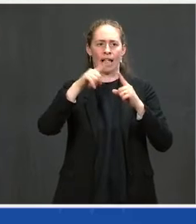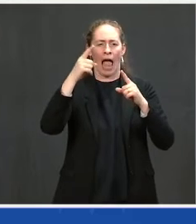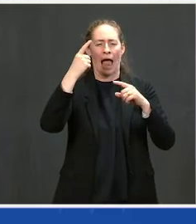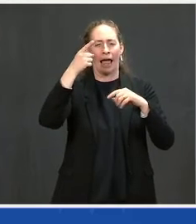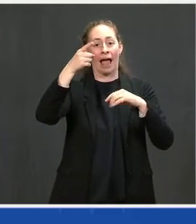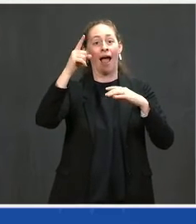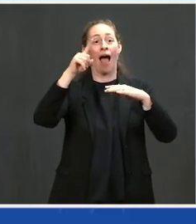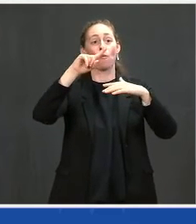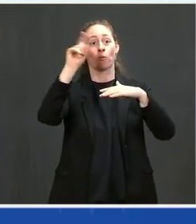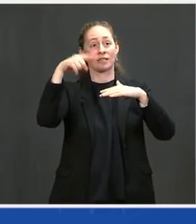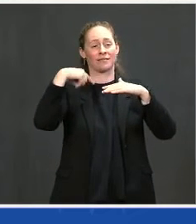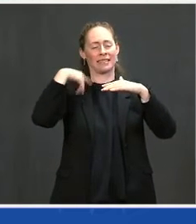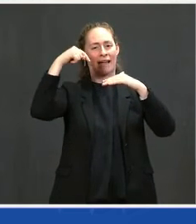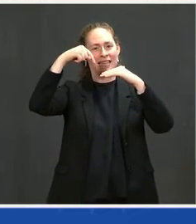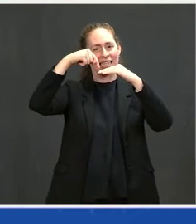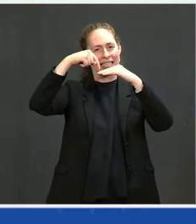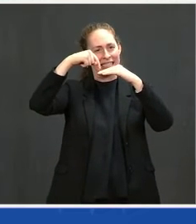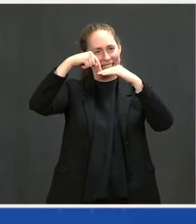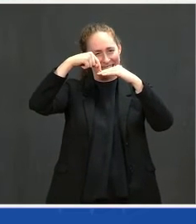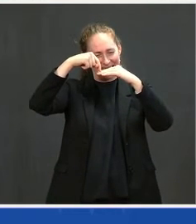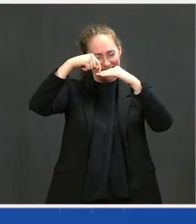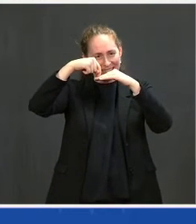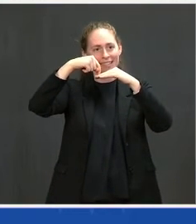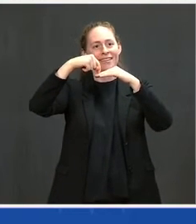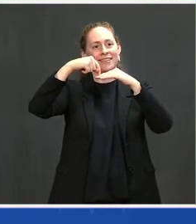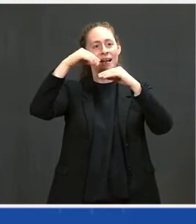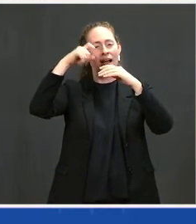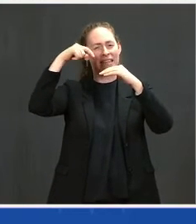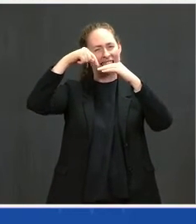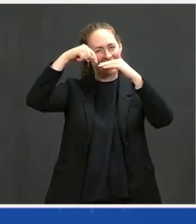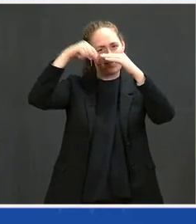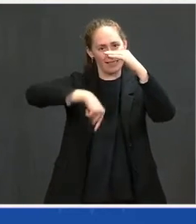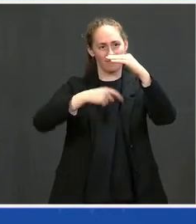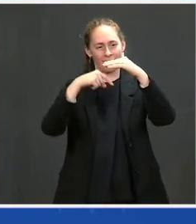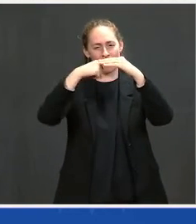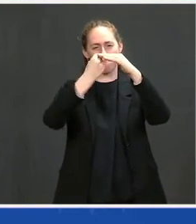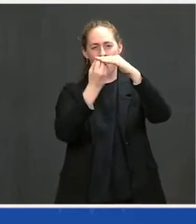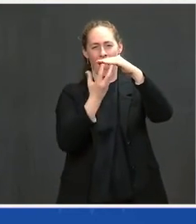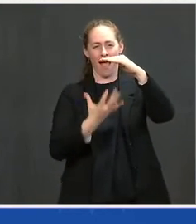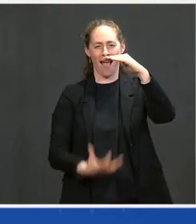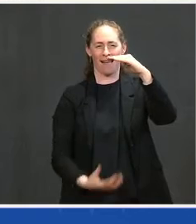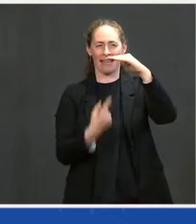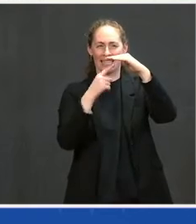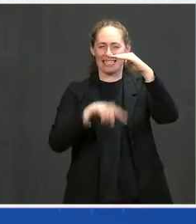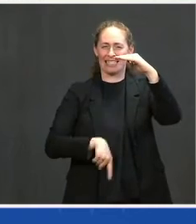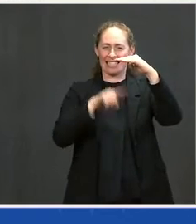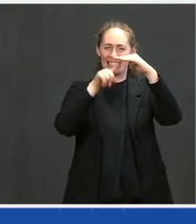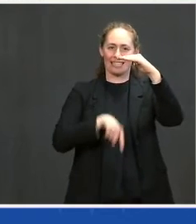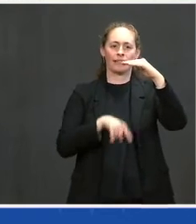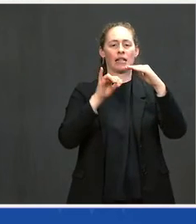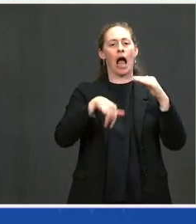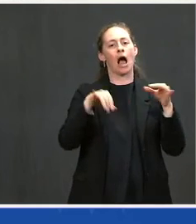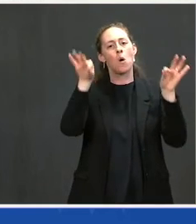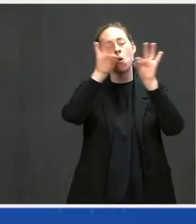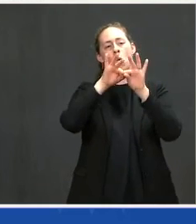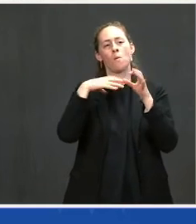a smidgen of what the relationship with China really is about. I've known Xi Jinping for a long time.